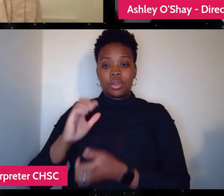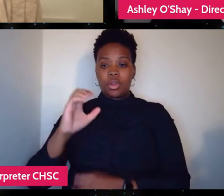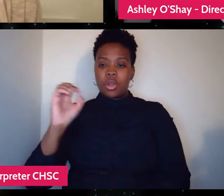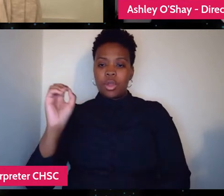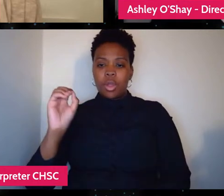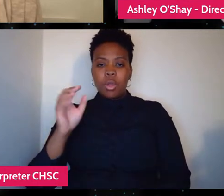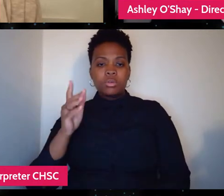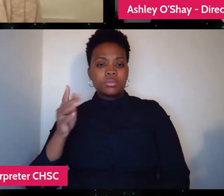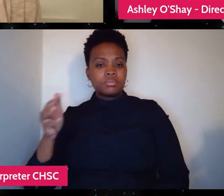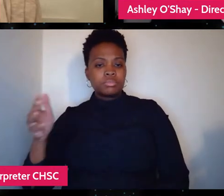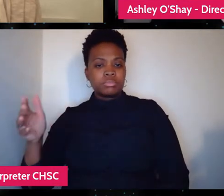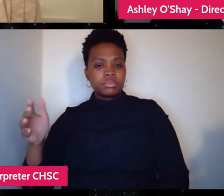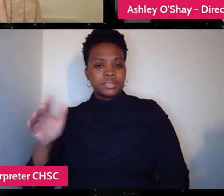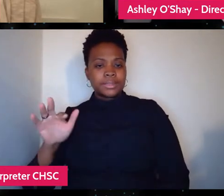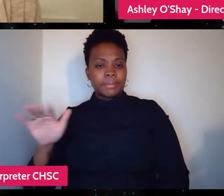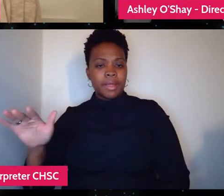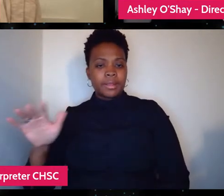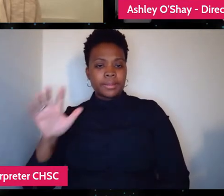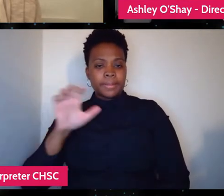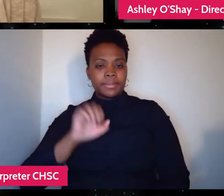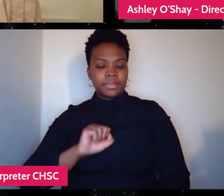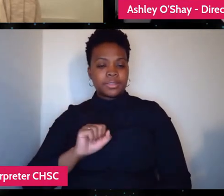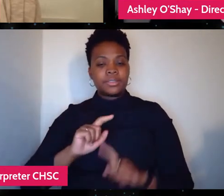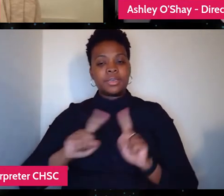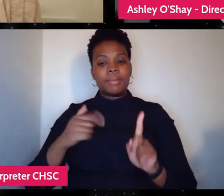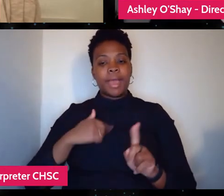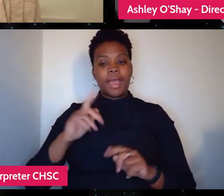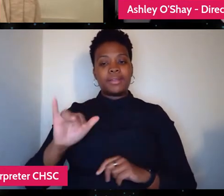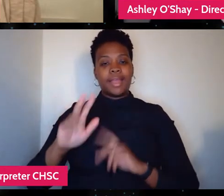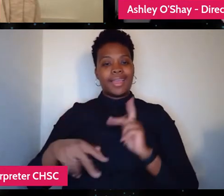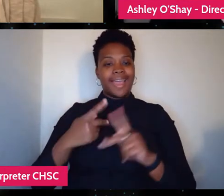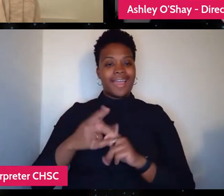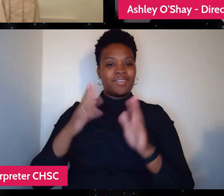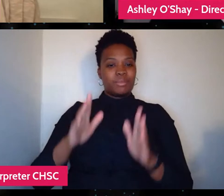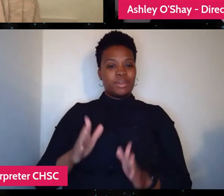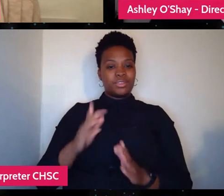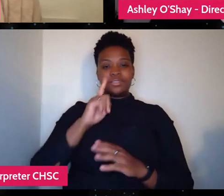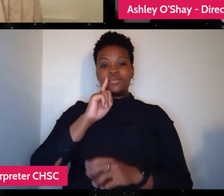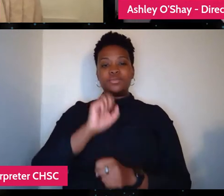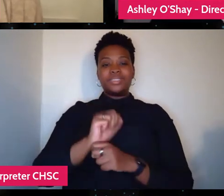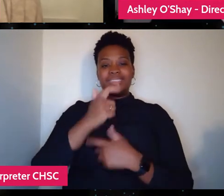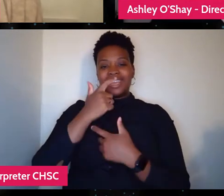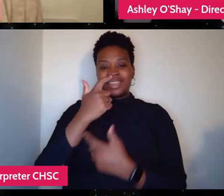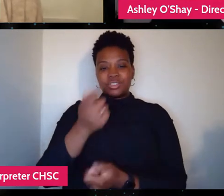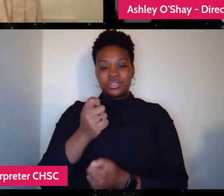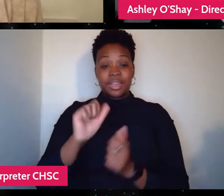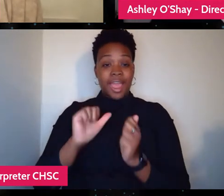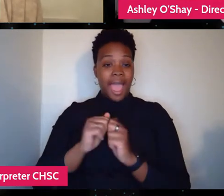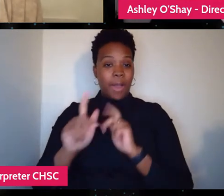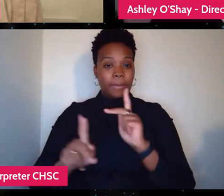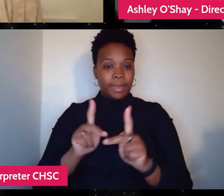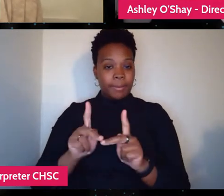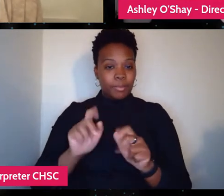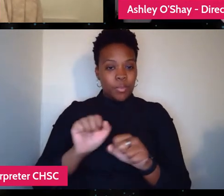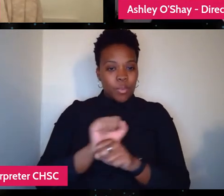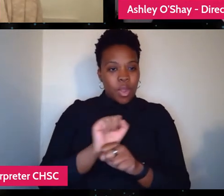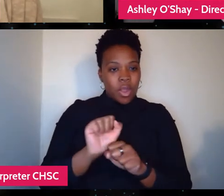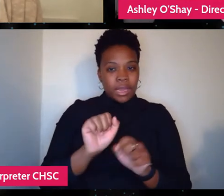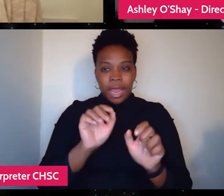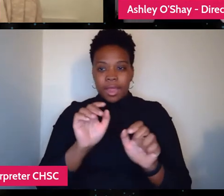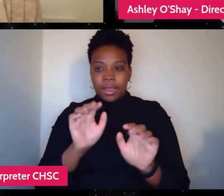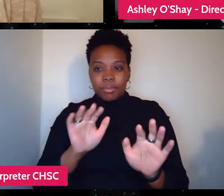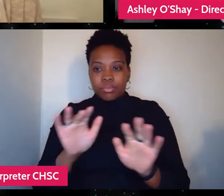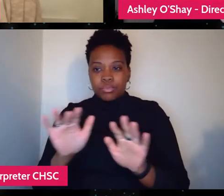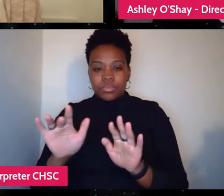always been the kind of person that is really interested in how people work and kind of like how they got